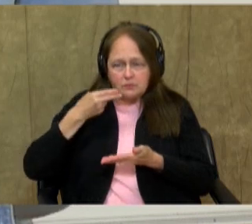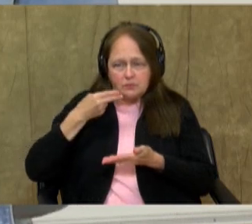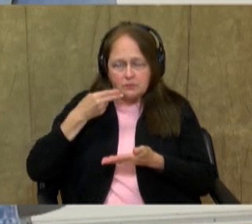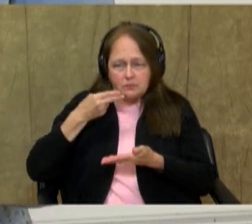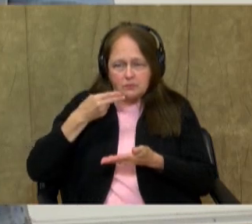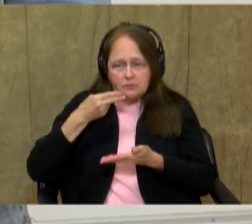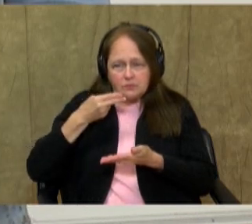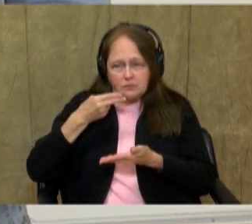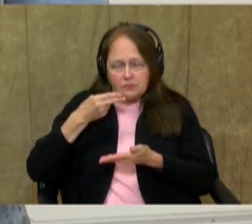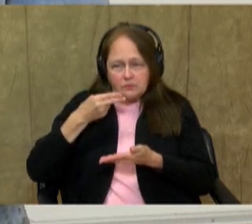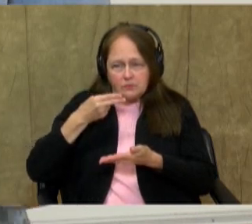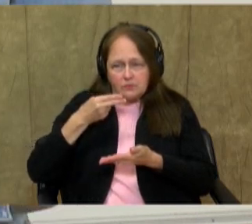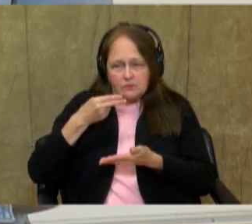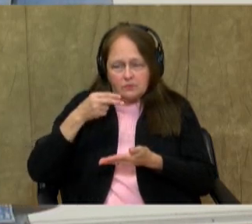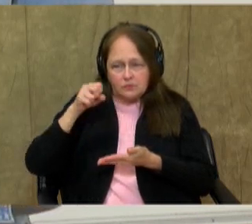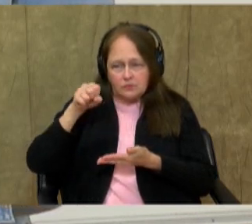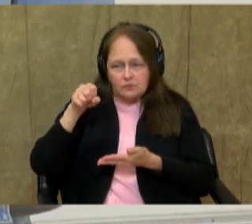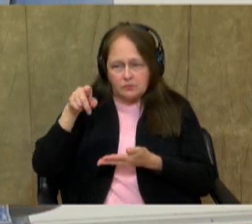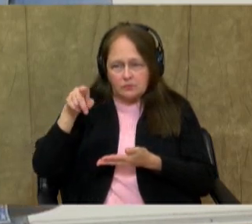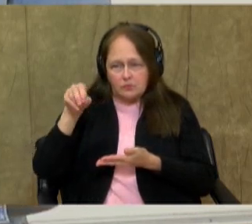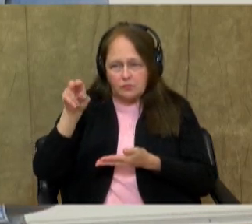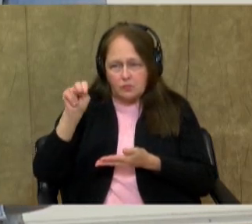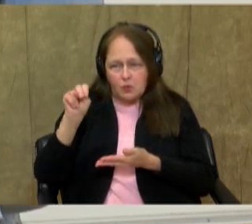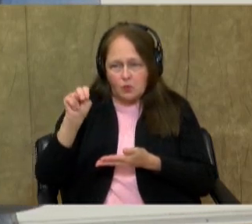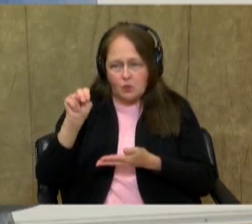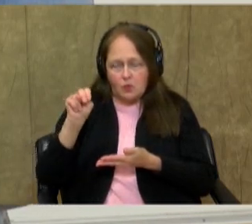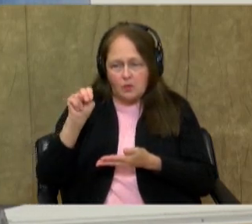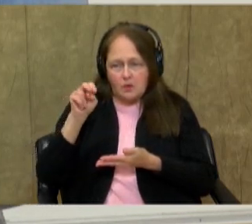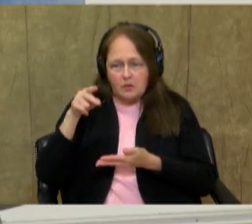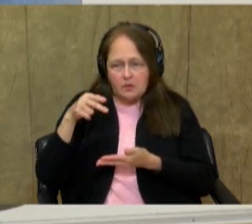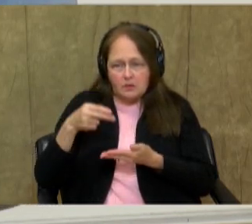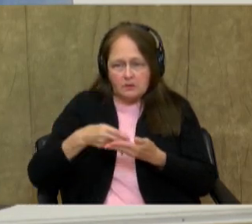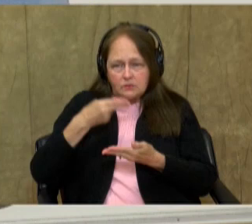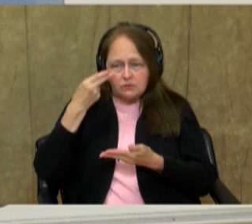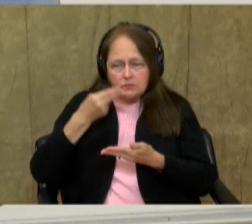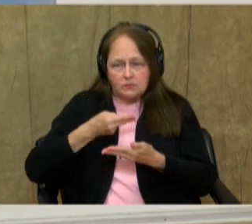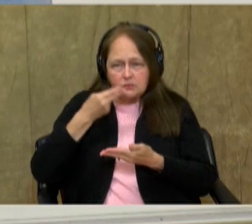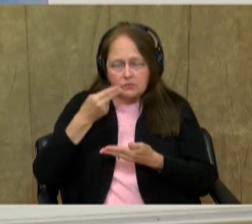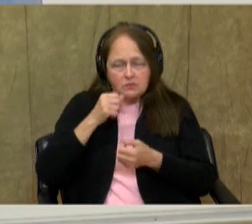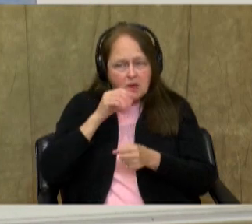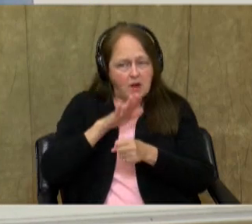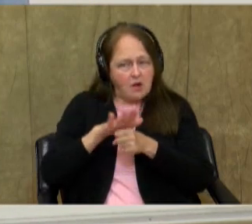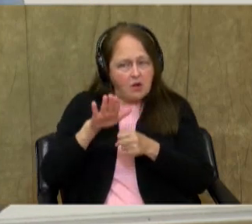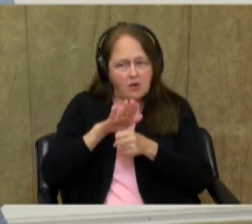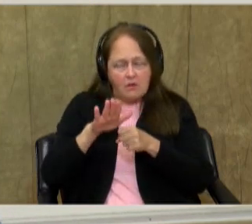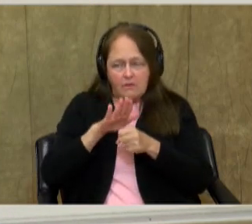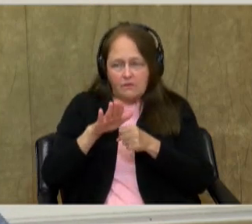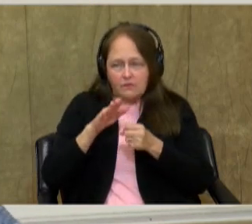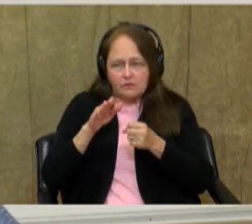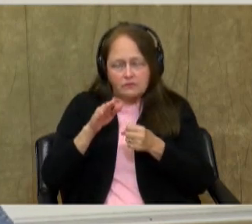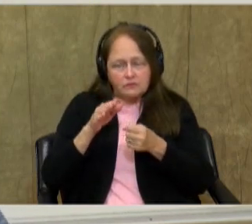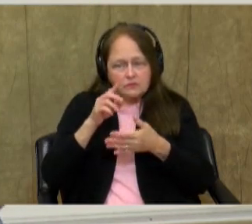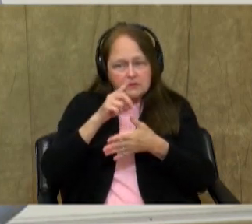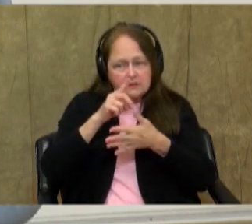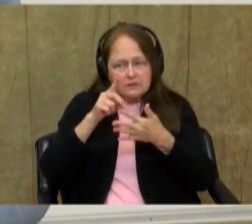Now, we can do a lot with a spoon. That's not enough details, is it? Let's keep going.